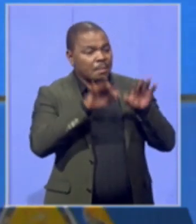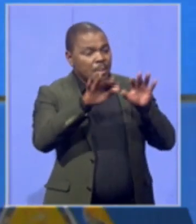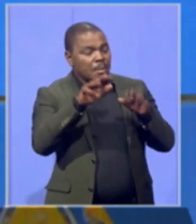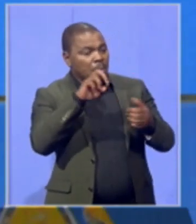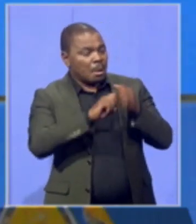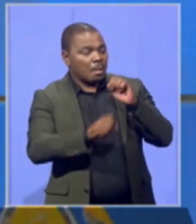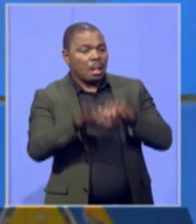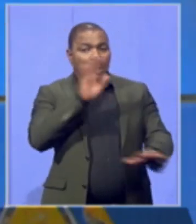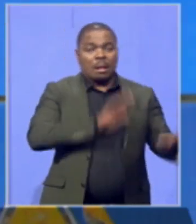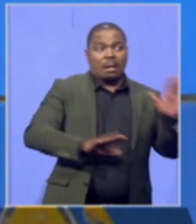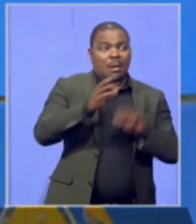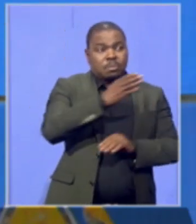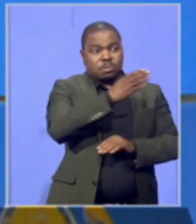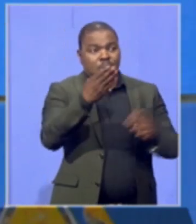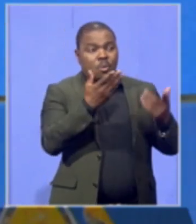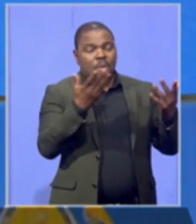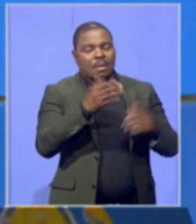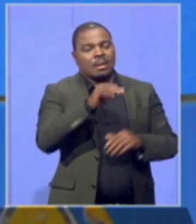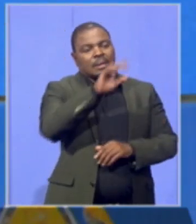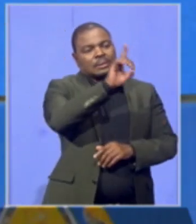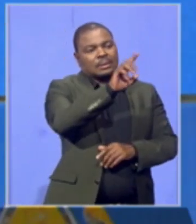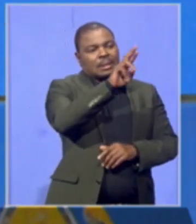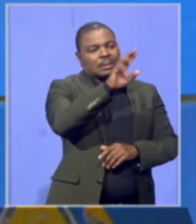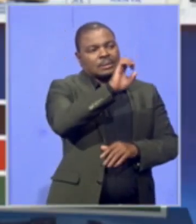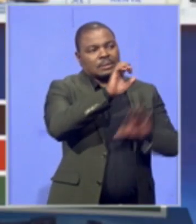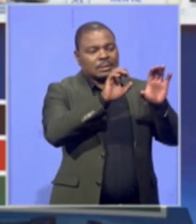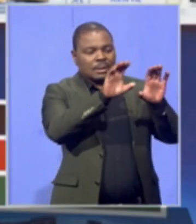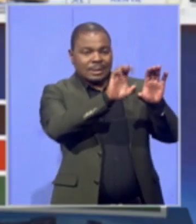crisis in the Eastern DRC.